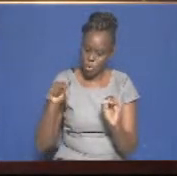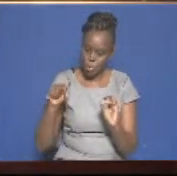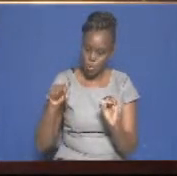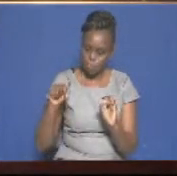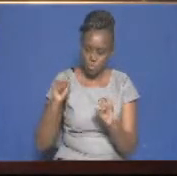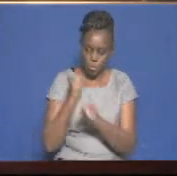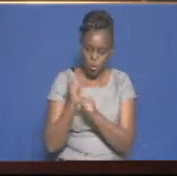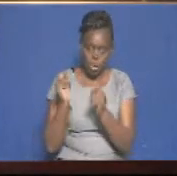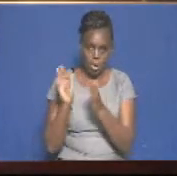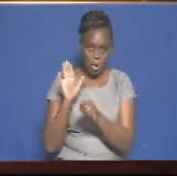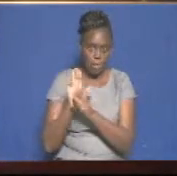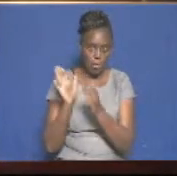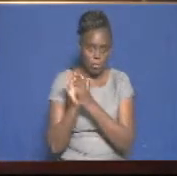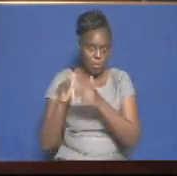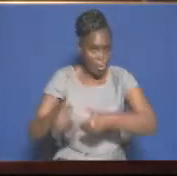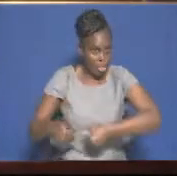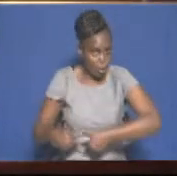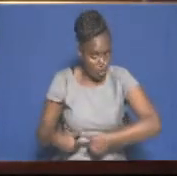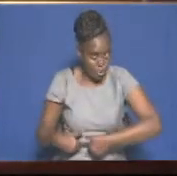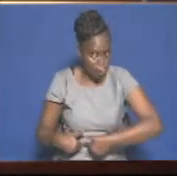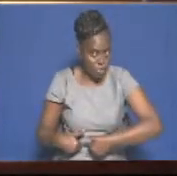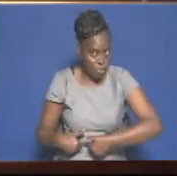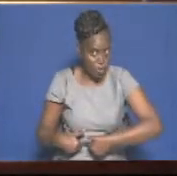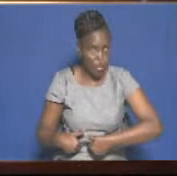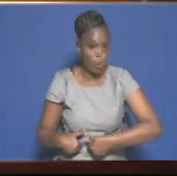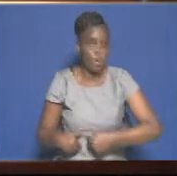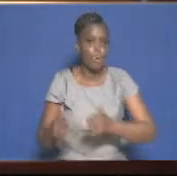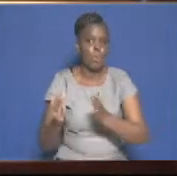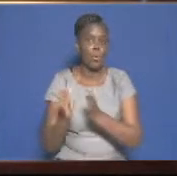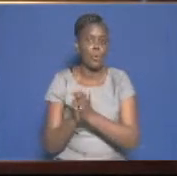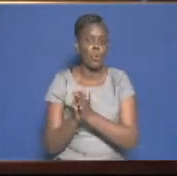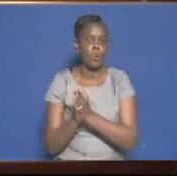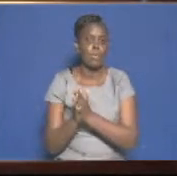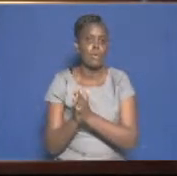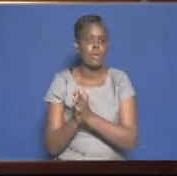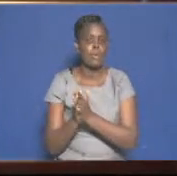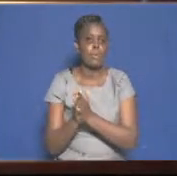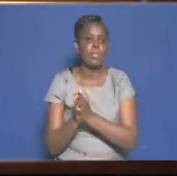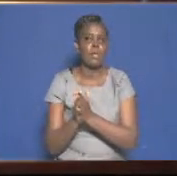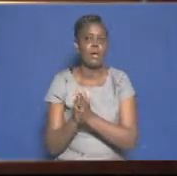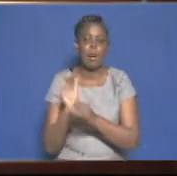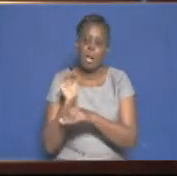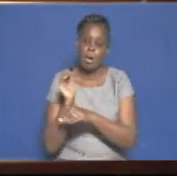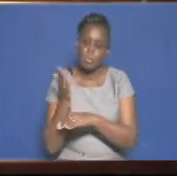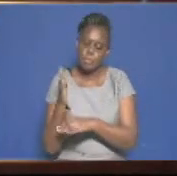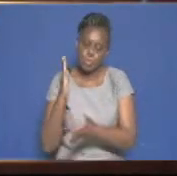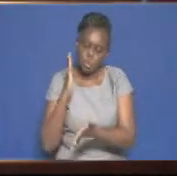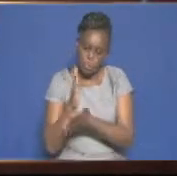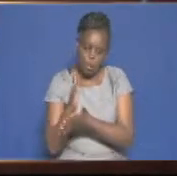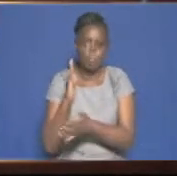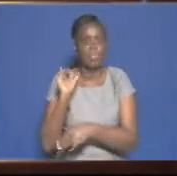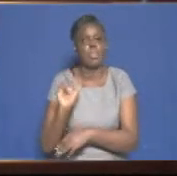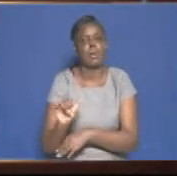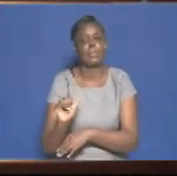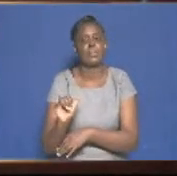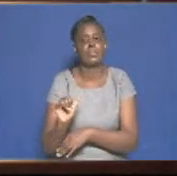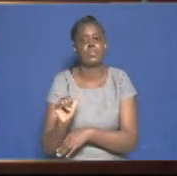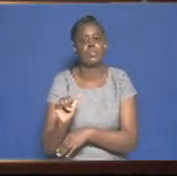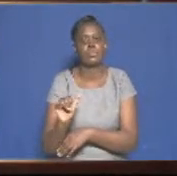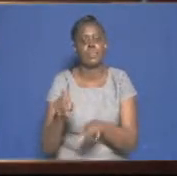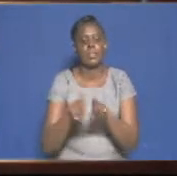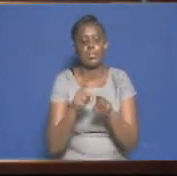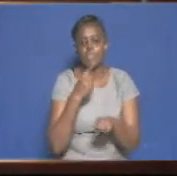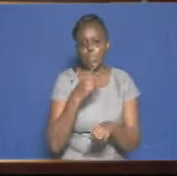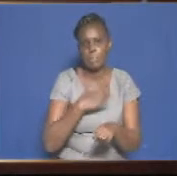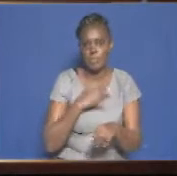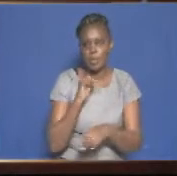youth, with the bodybuilders. So I want to ask you to drop that. And you also told